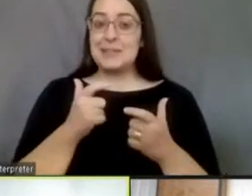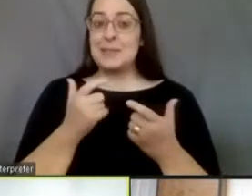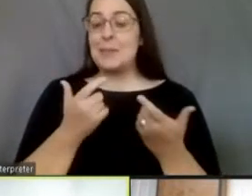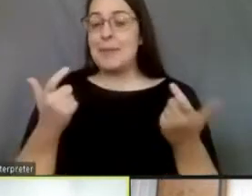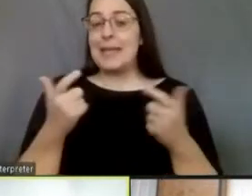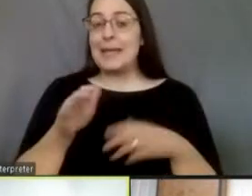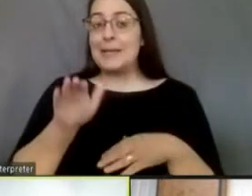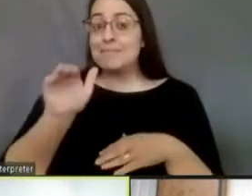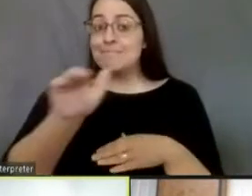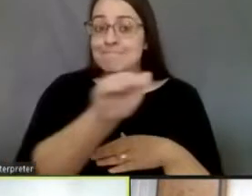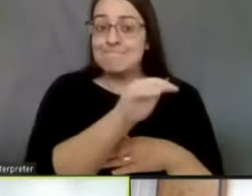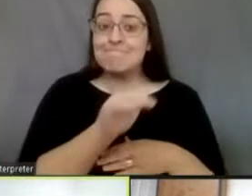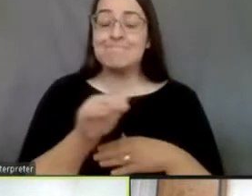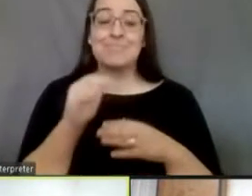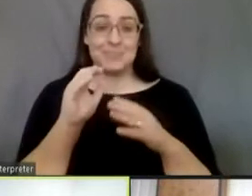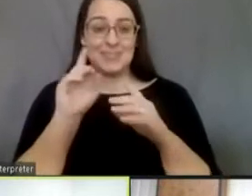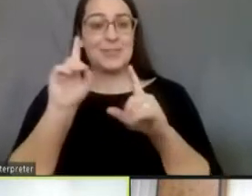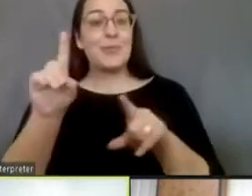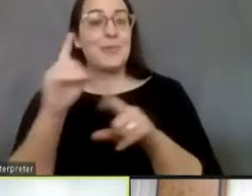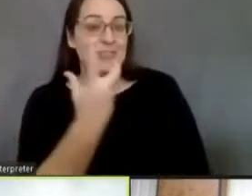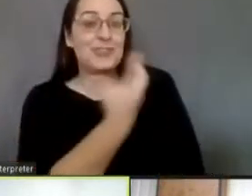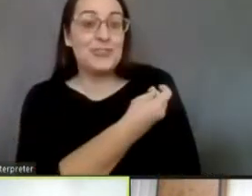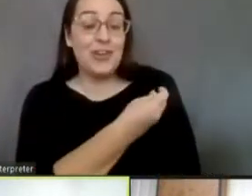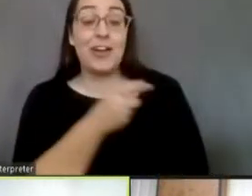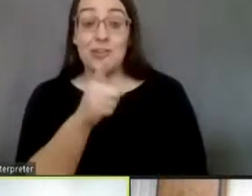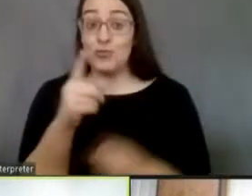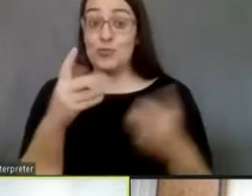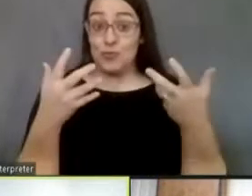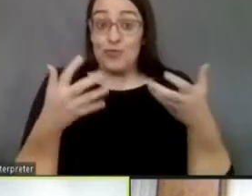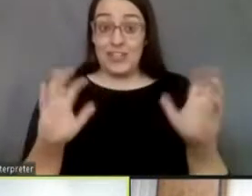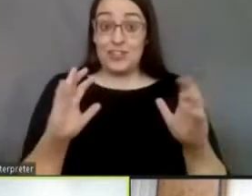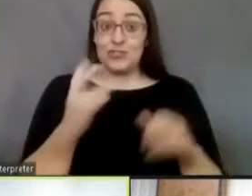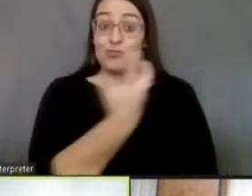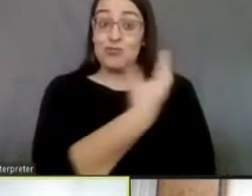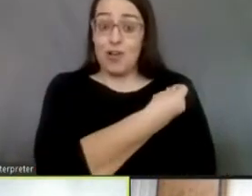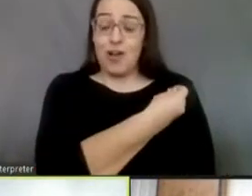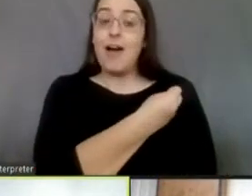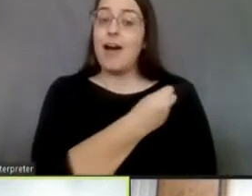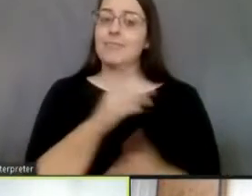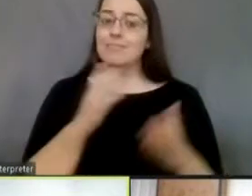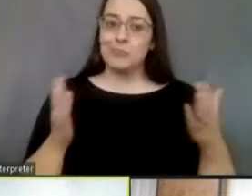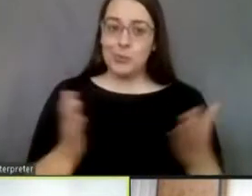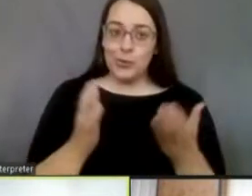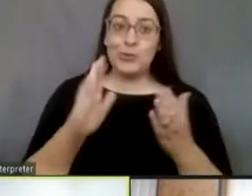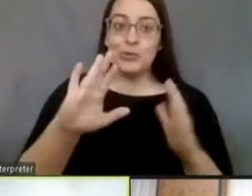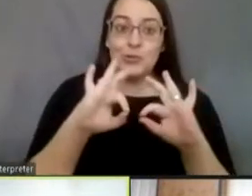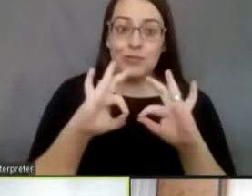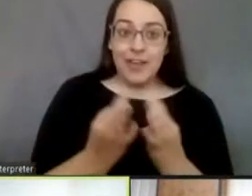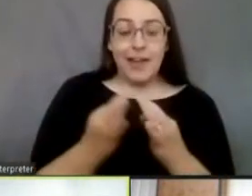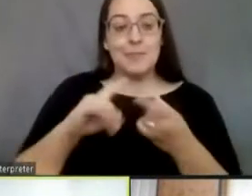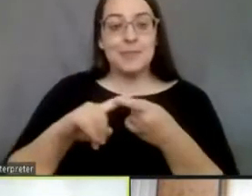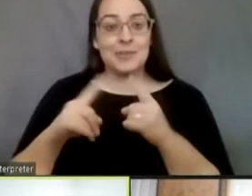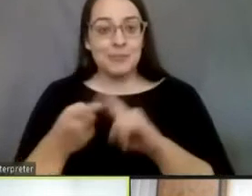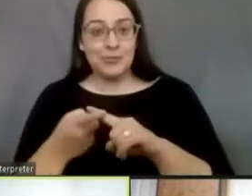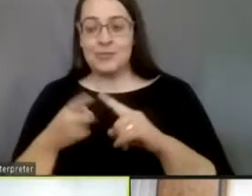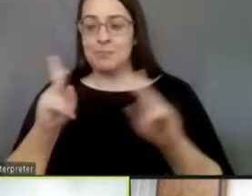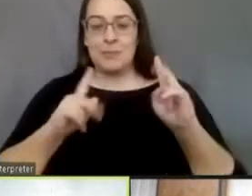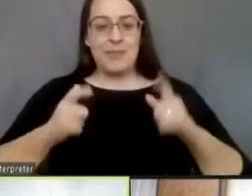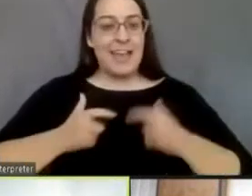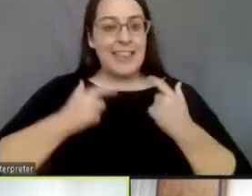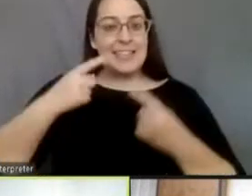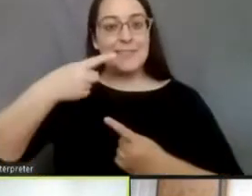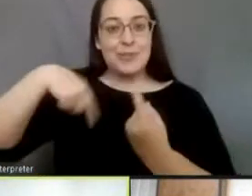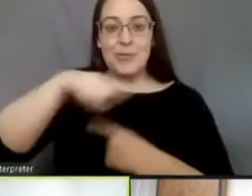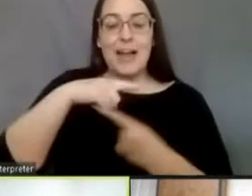your vaccine. And if you've done that, then I'm asking you just to continue to encourage your family, your friends, your neighbors. And out